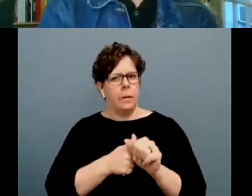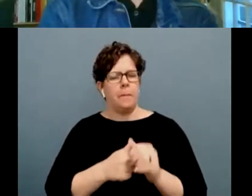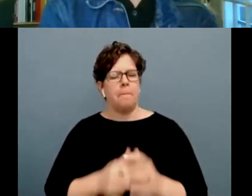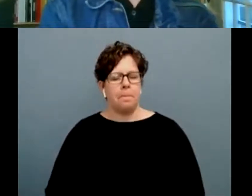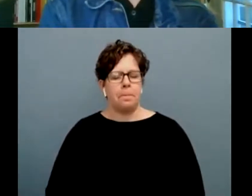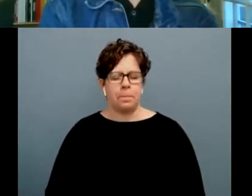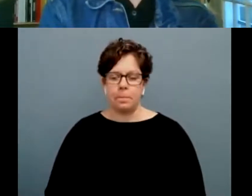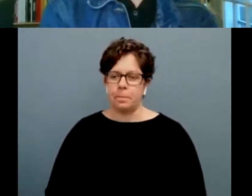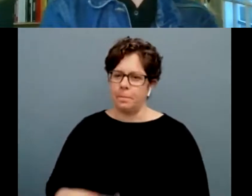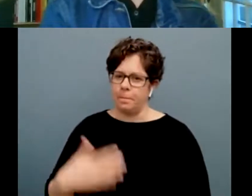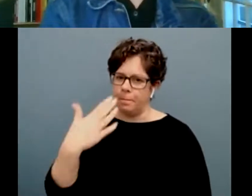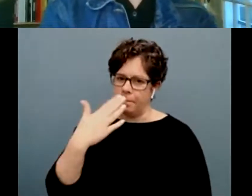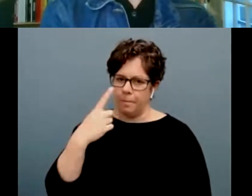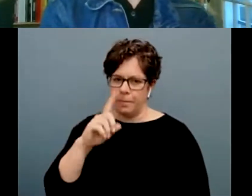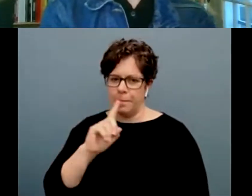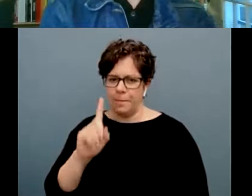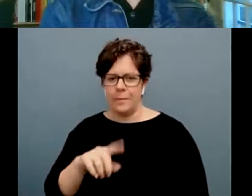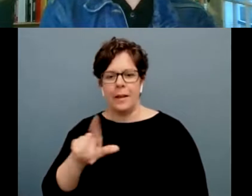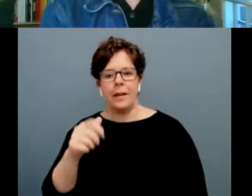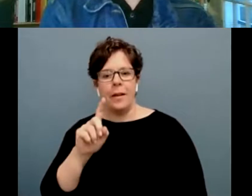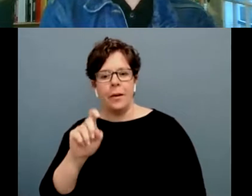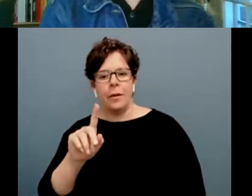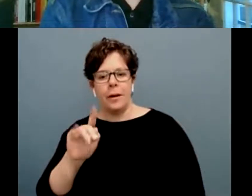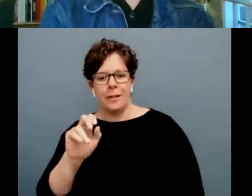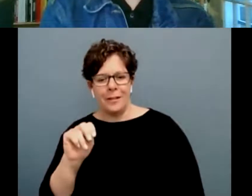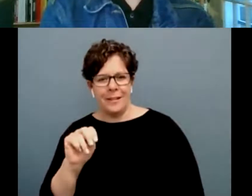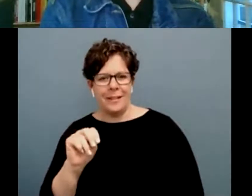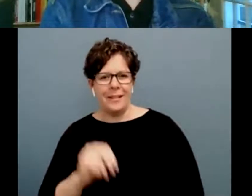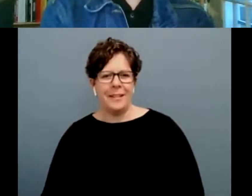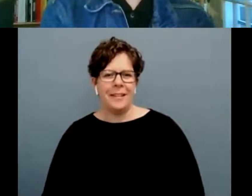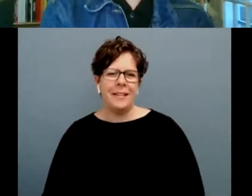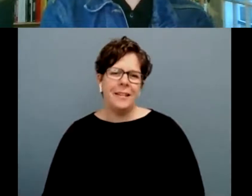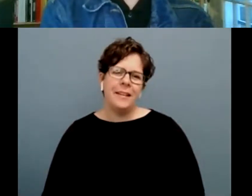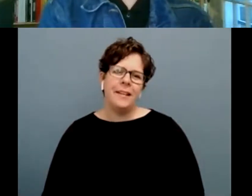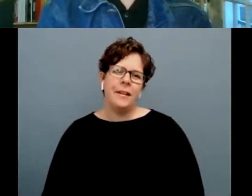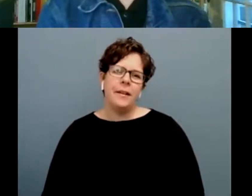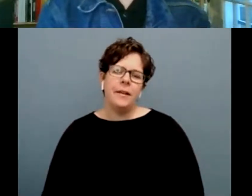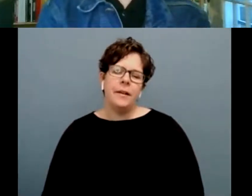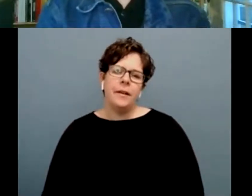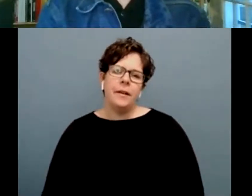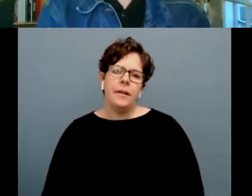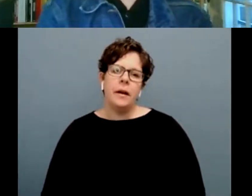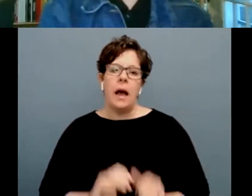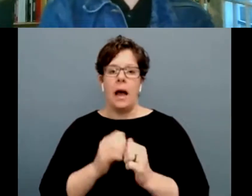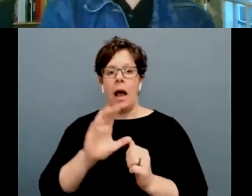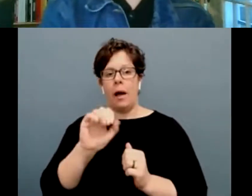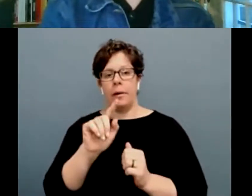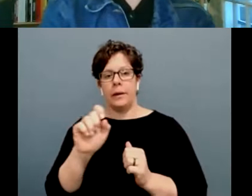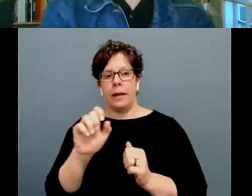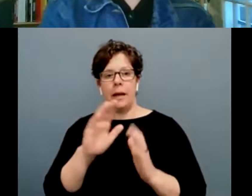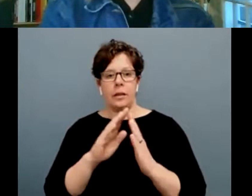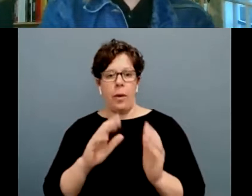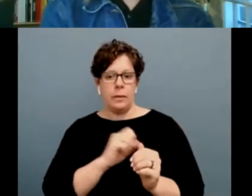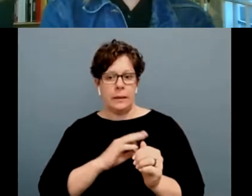Great, thank you for that. Another question for you, Kristen. How is the Castle House staffed? Are you dependent